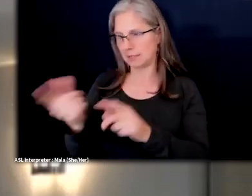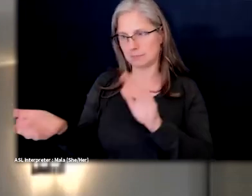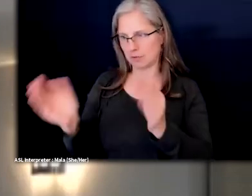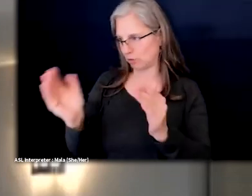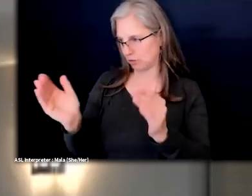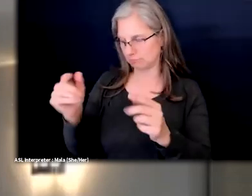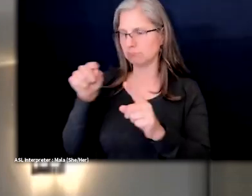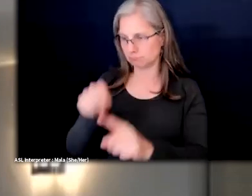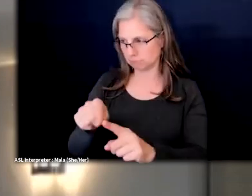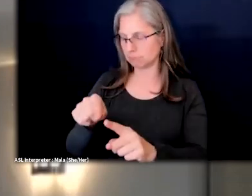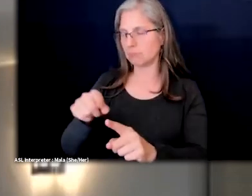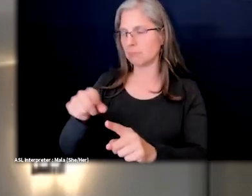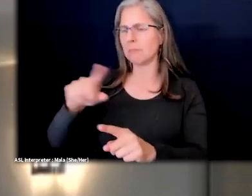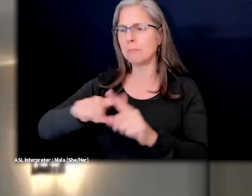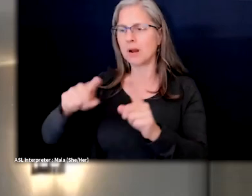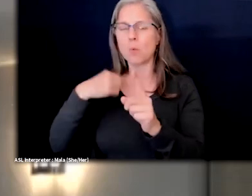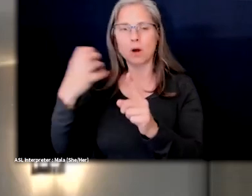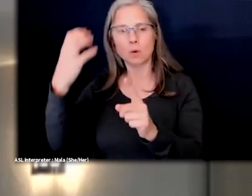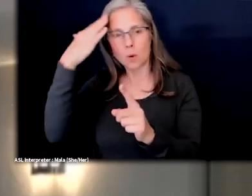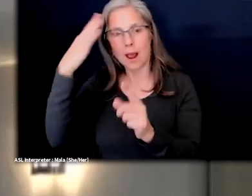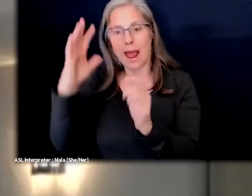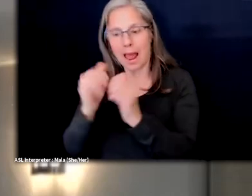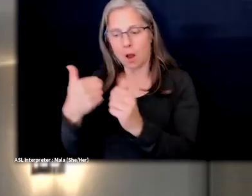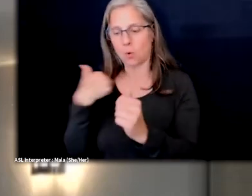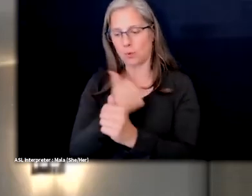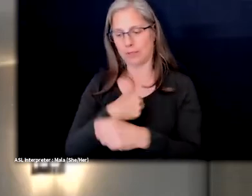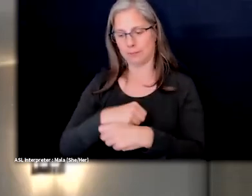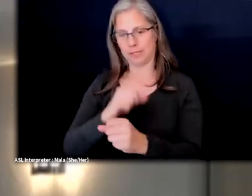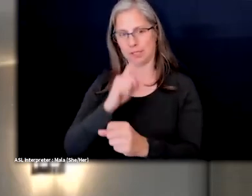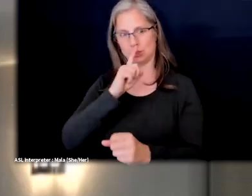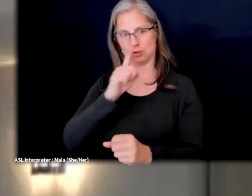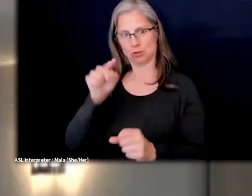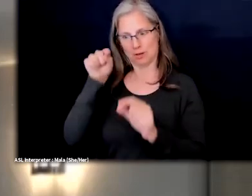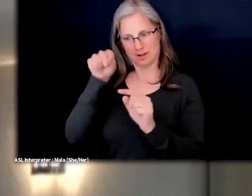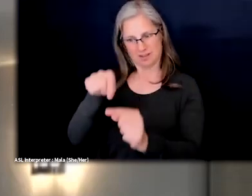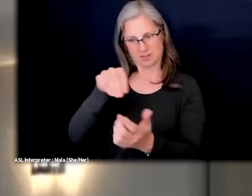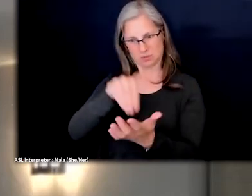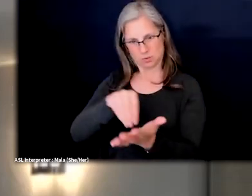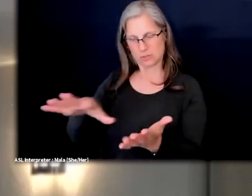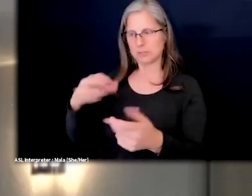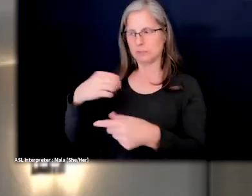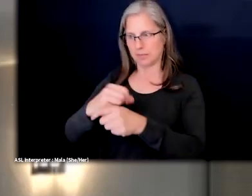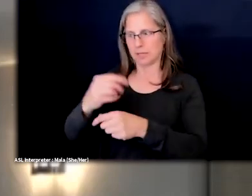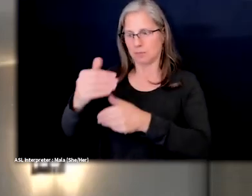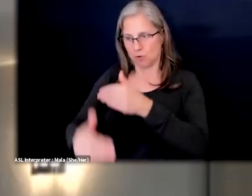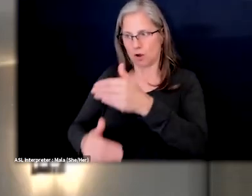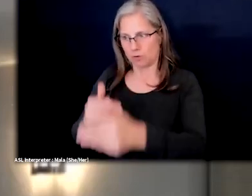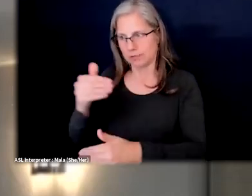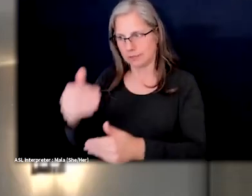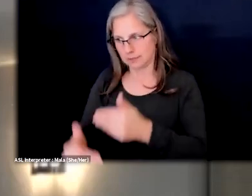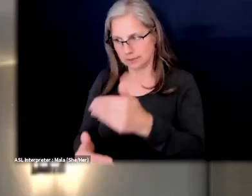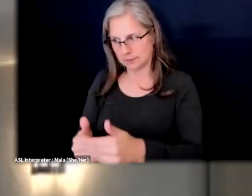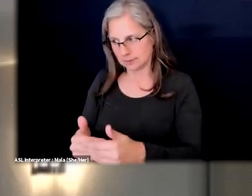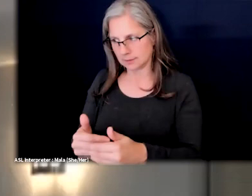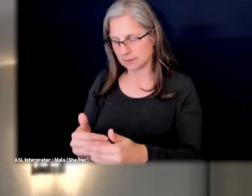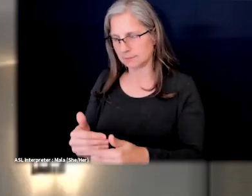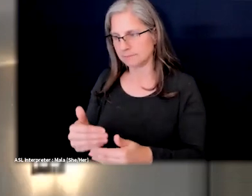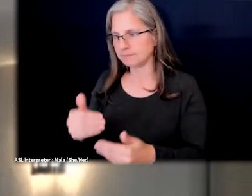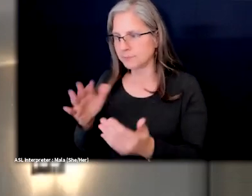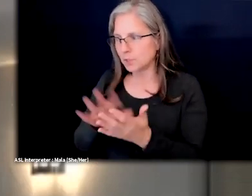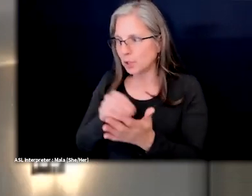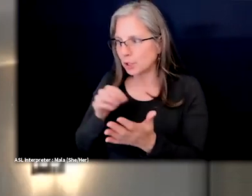do want to know, how are we making sure that the students are making progress in